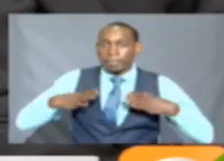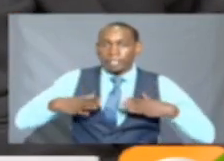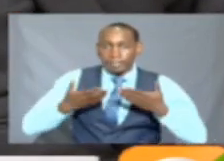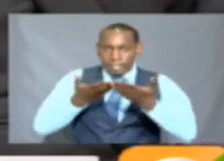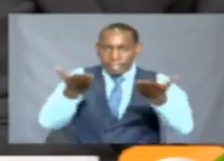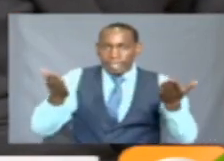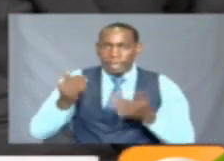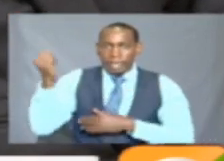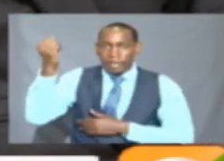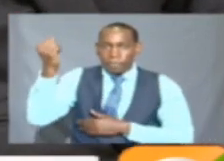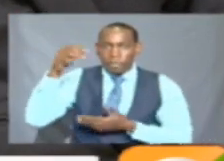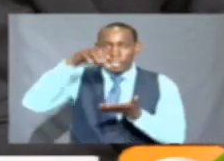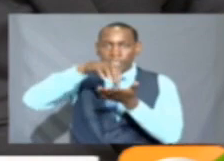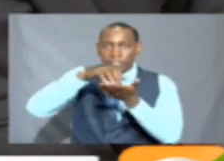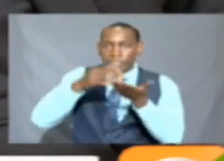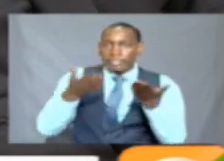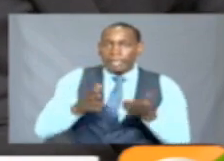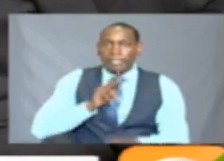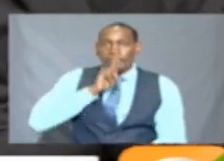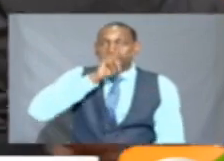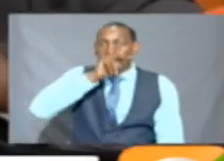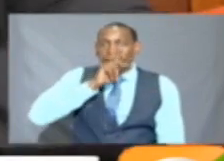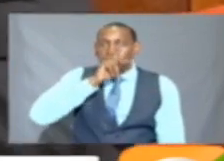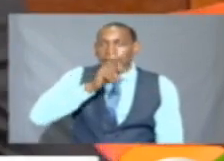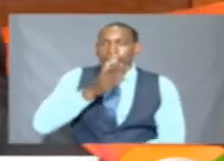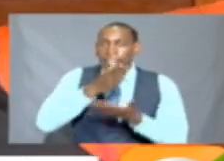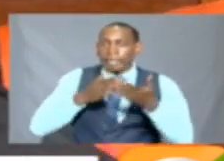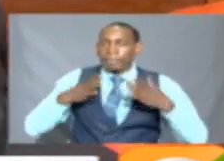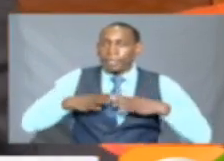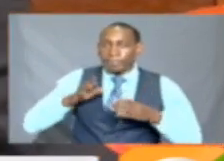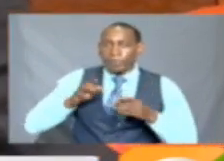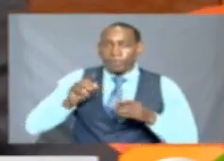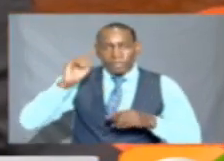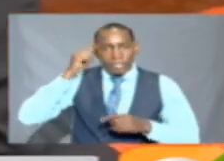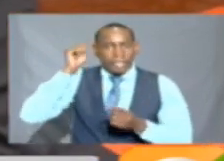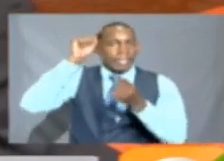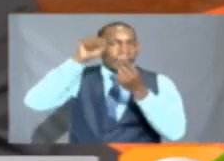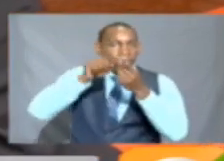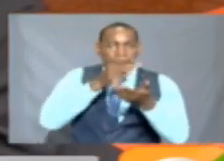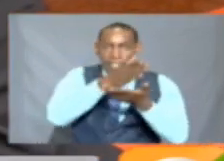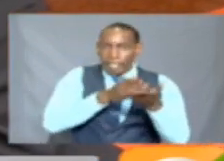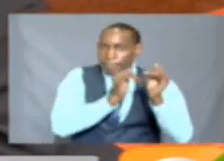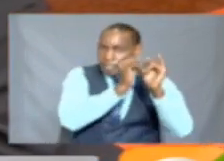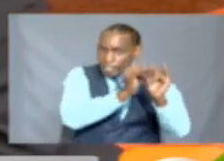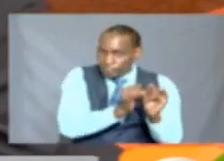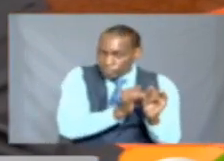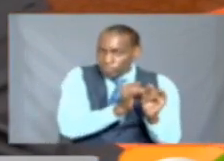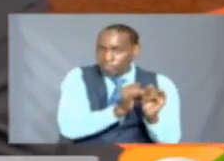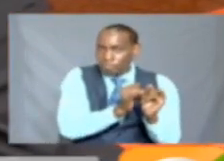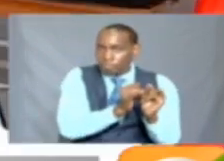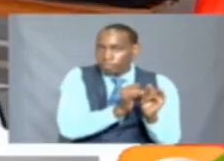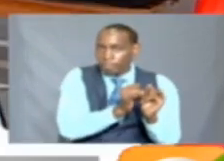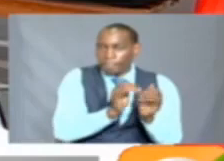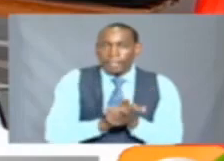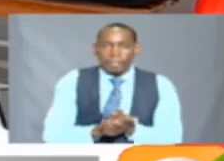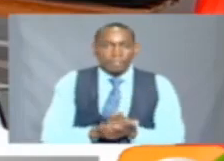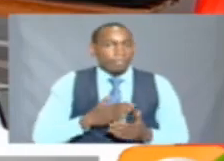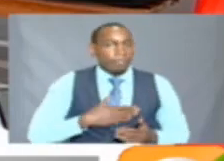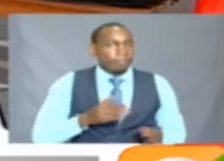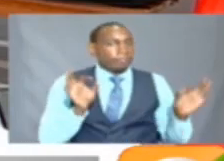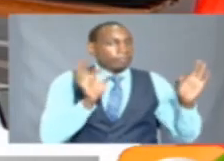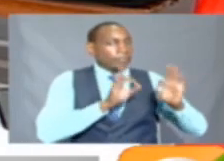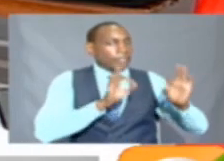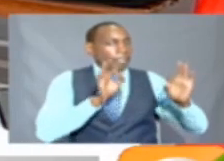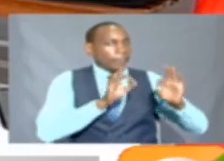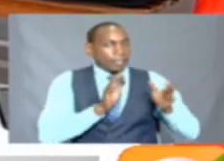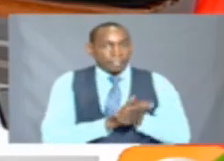The political landscape is very noisy. There's some people who think that you are going after certain individuals. I'm surprised. That's what